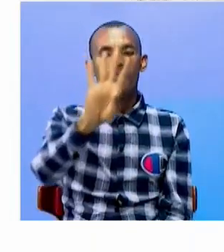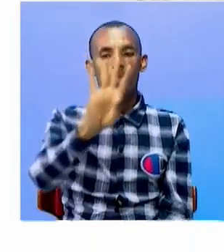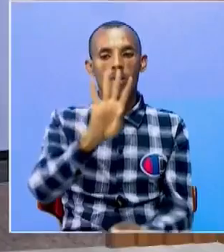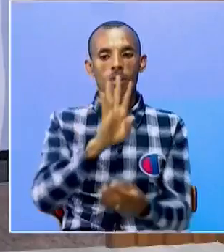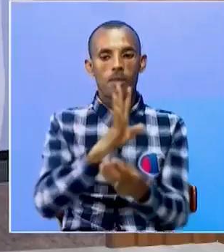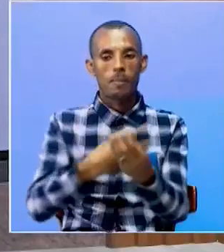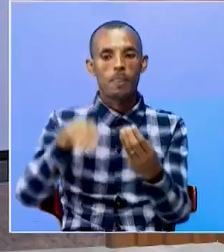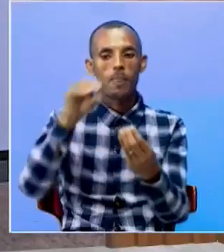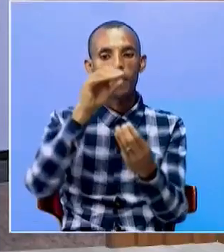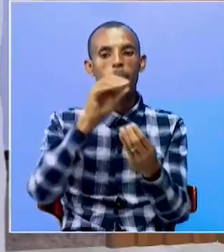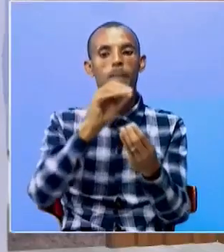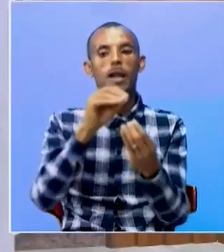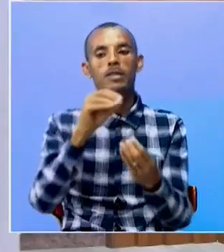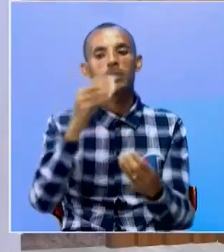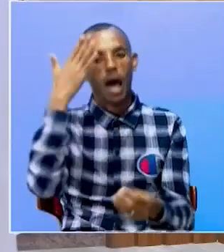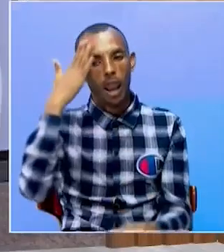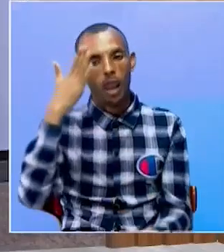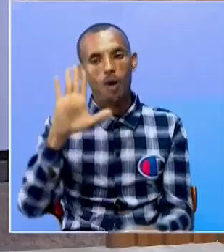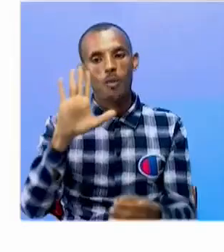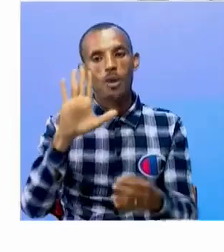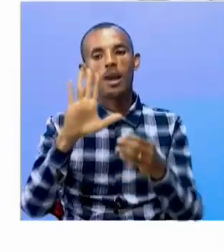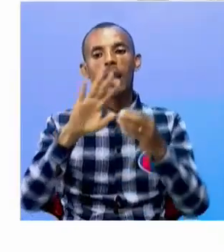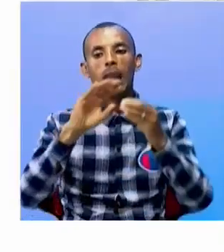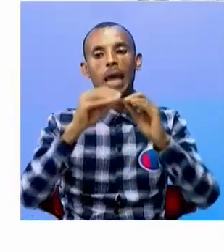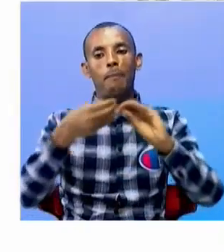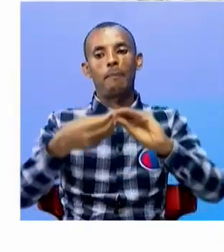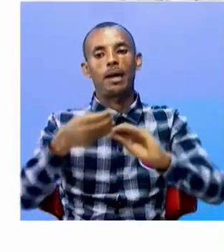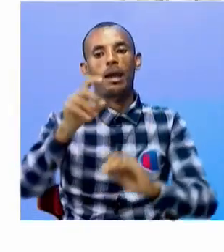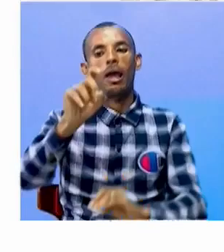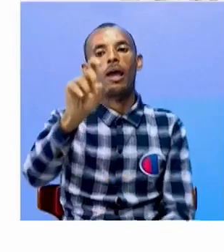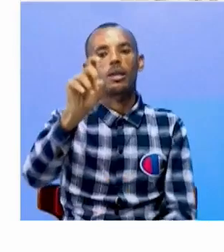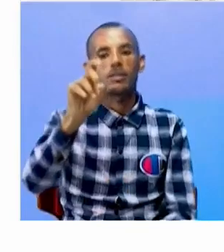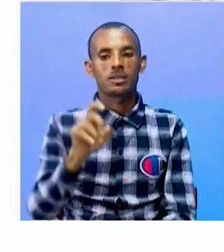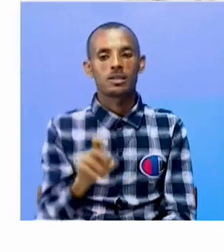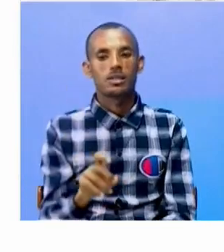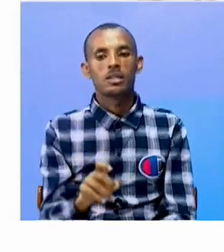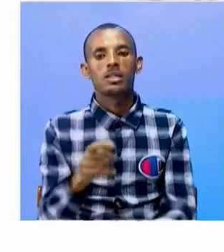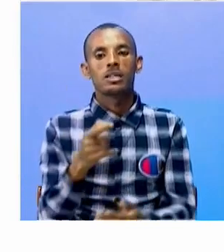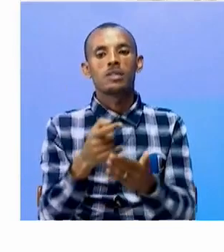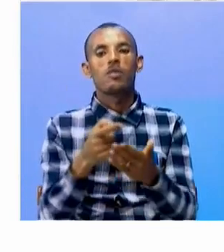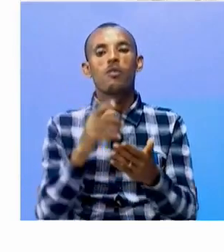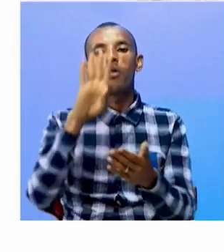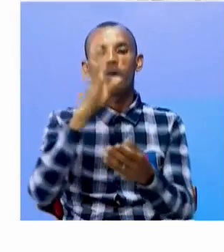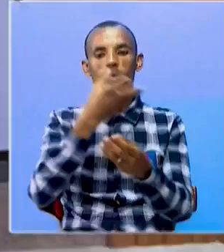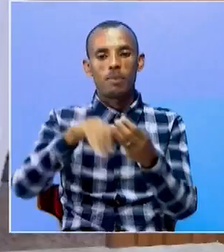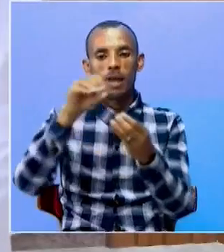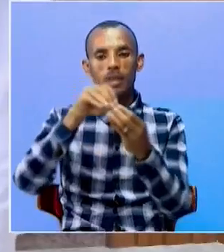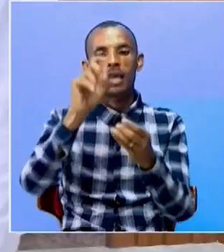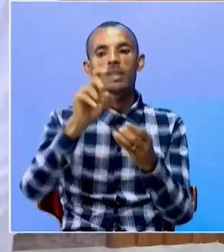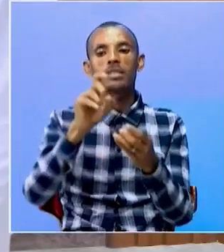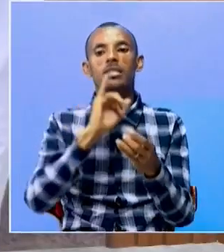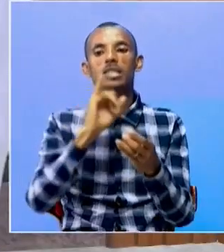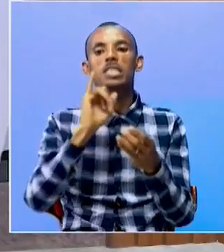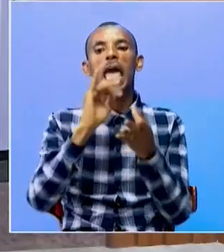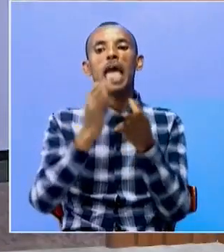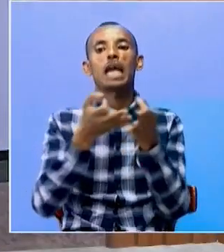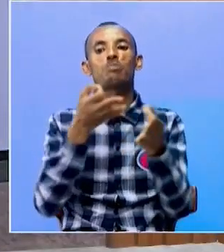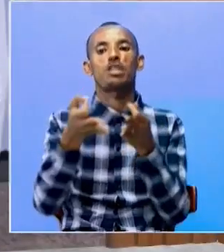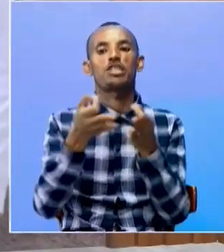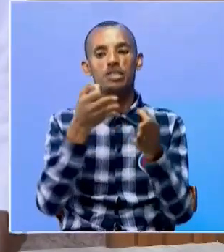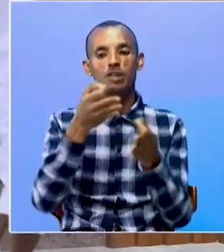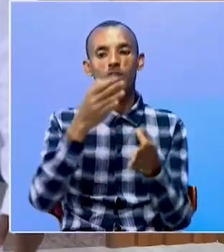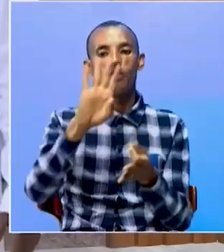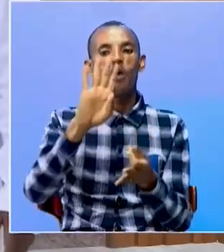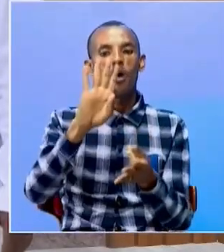plus some unknown number, it is x. So this will be the expression for 4 plus